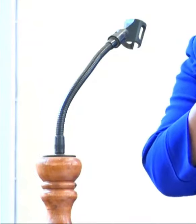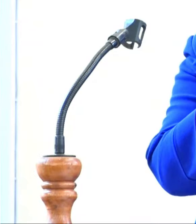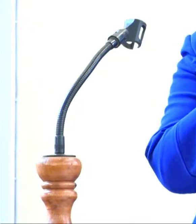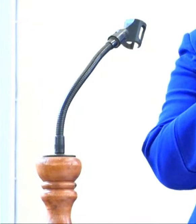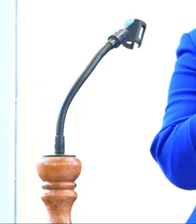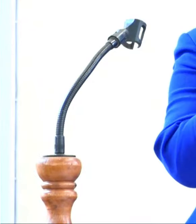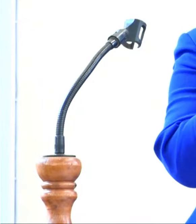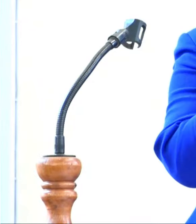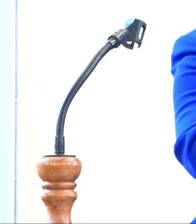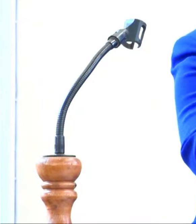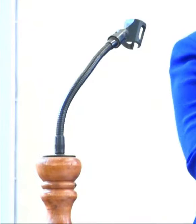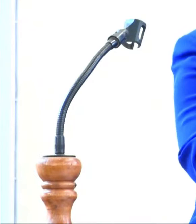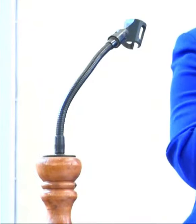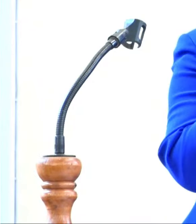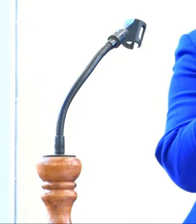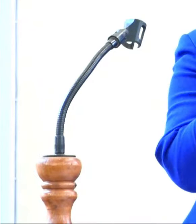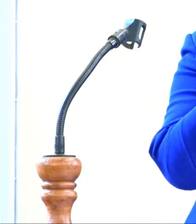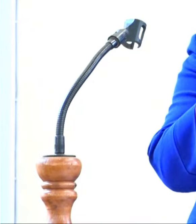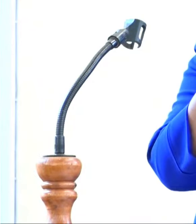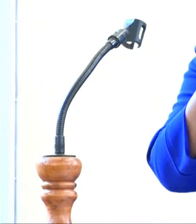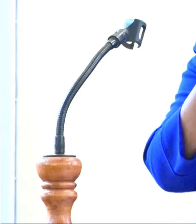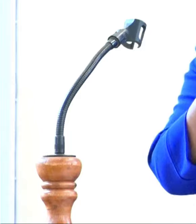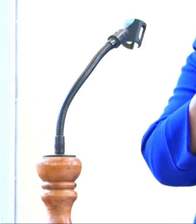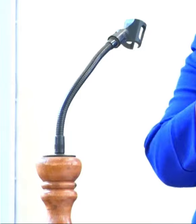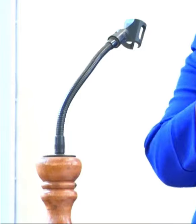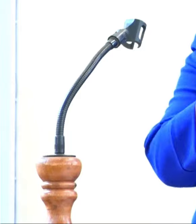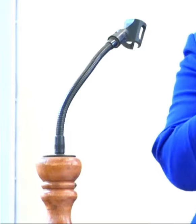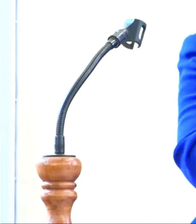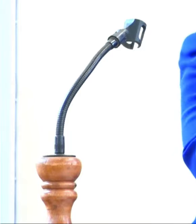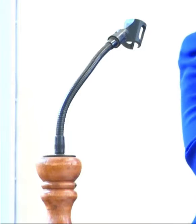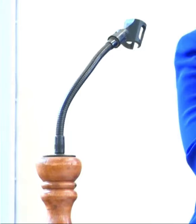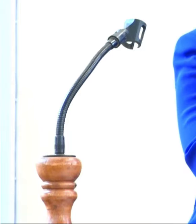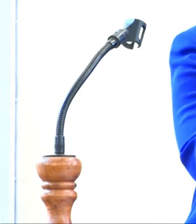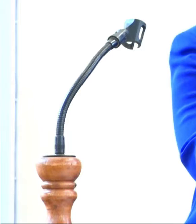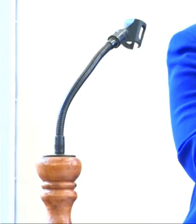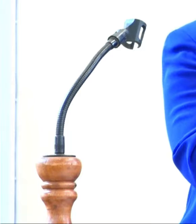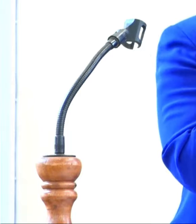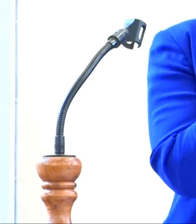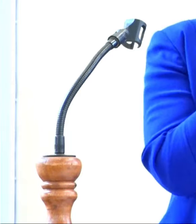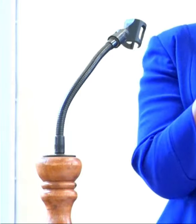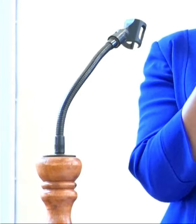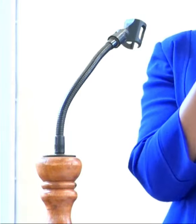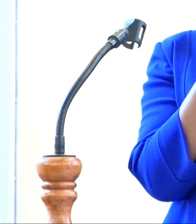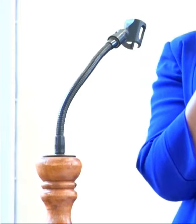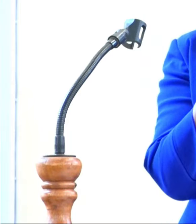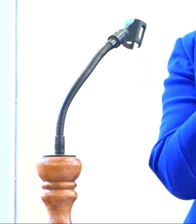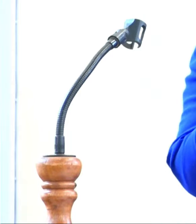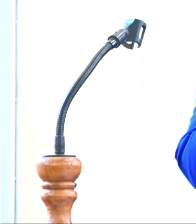until the river can flow to our necks and even bury us in. We have taken